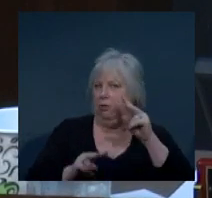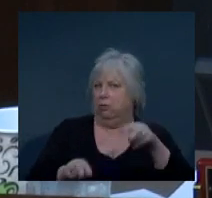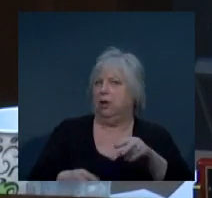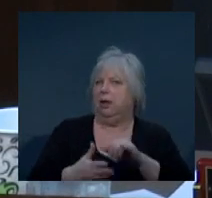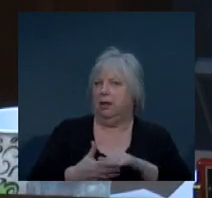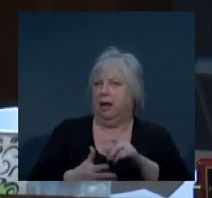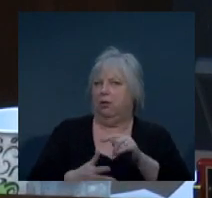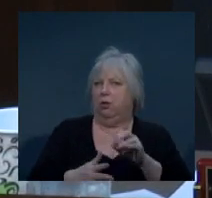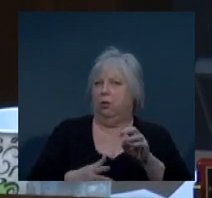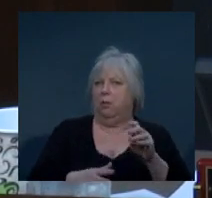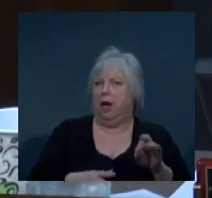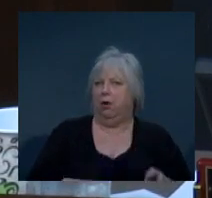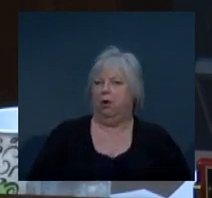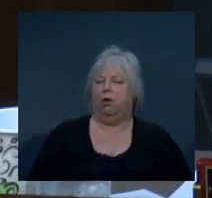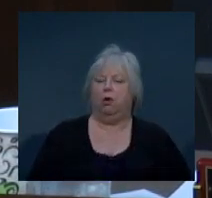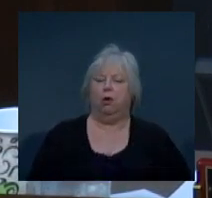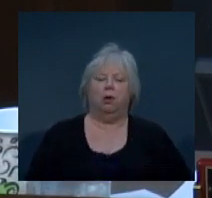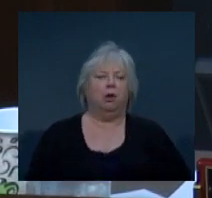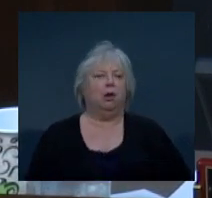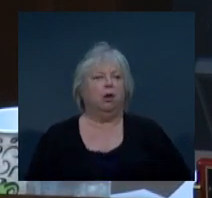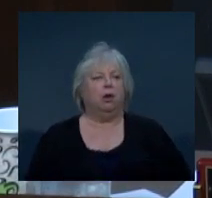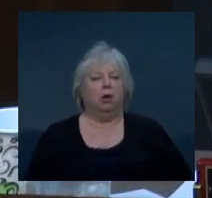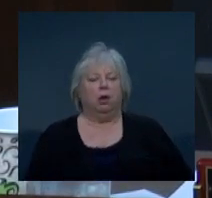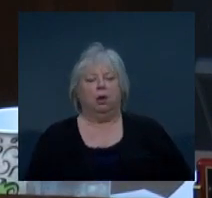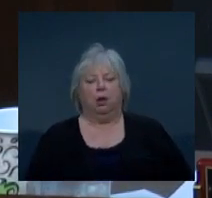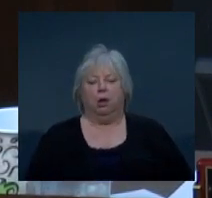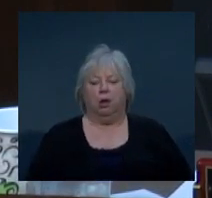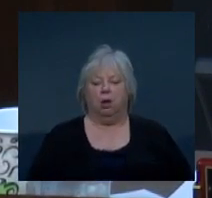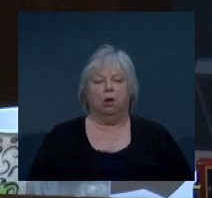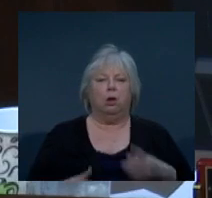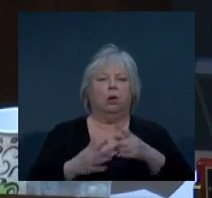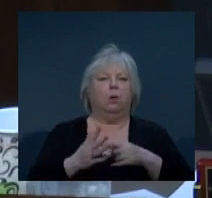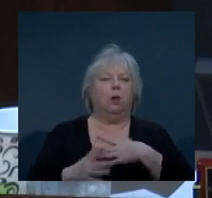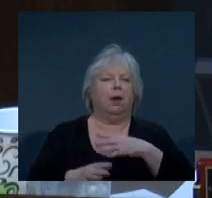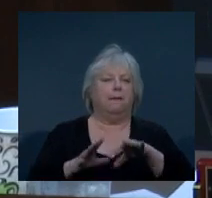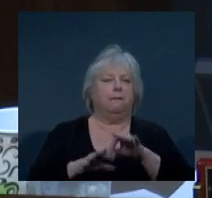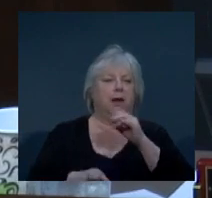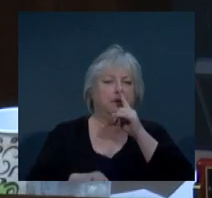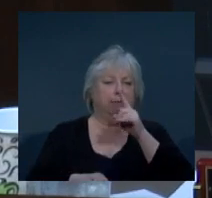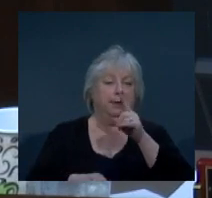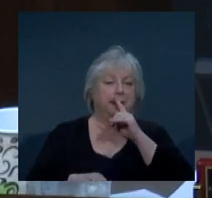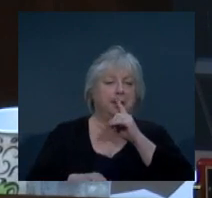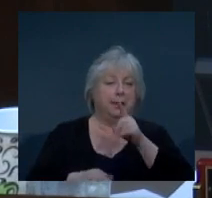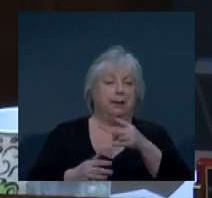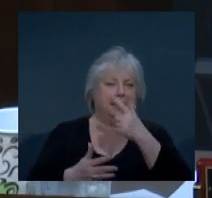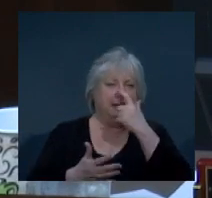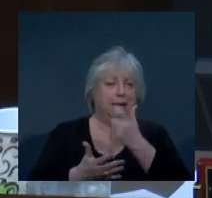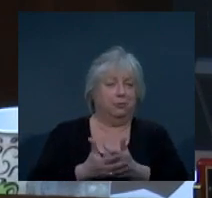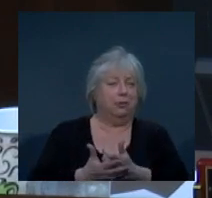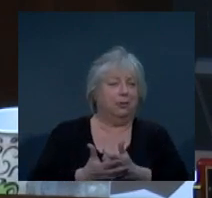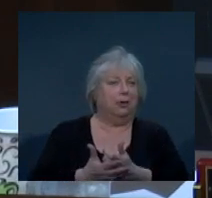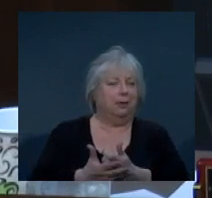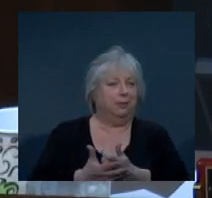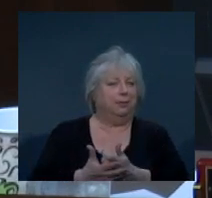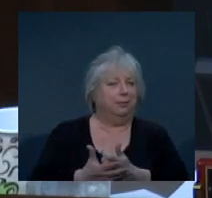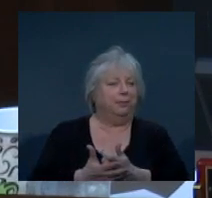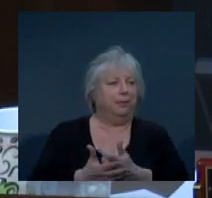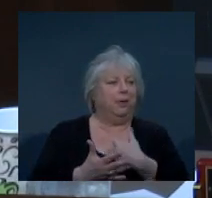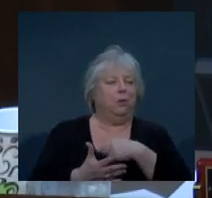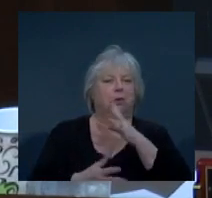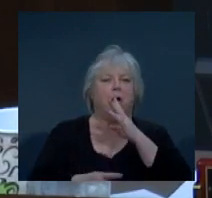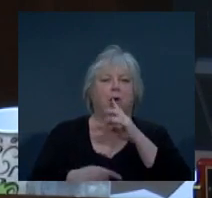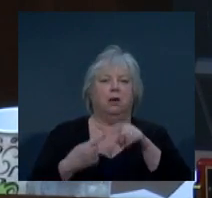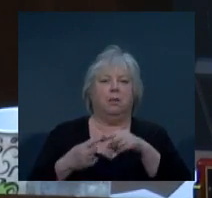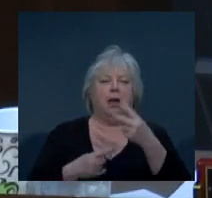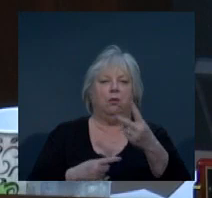at. And what I find really, really interesting is that we're talking about two